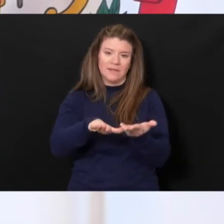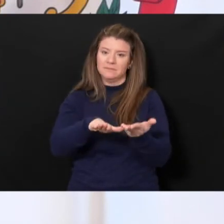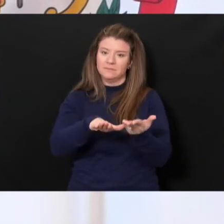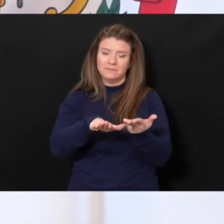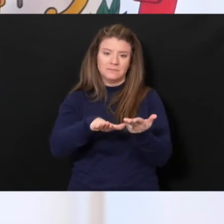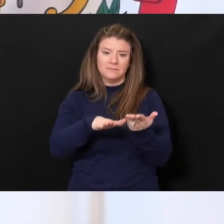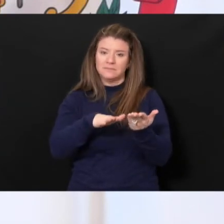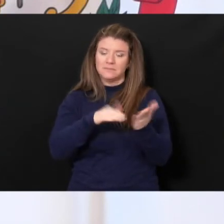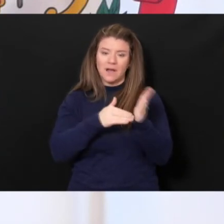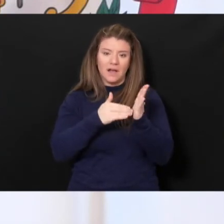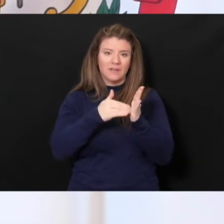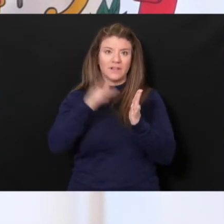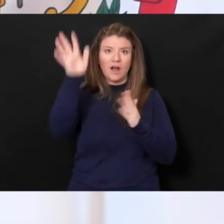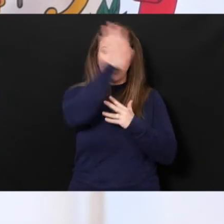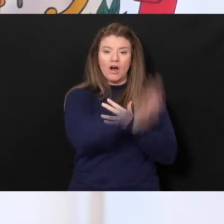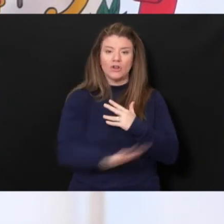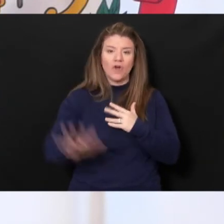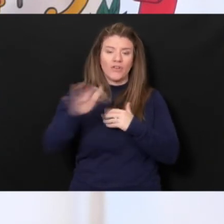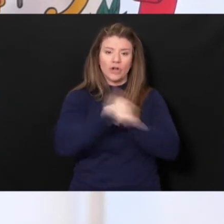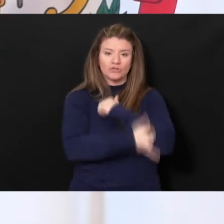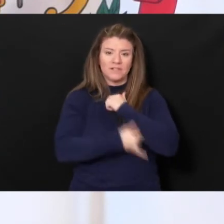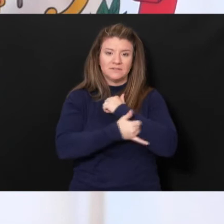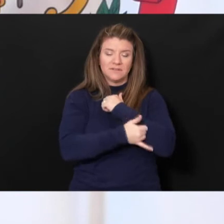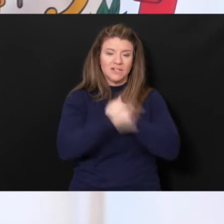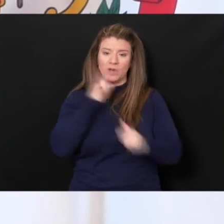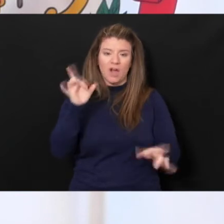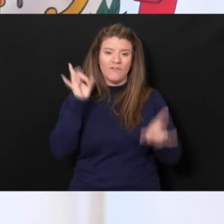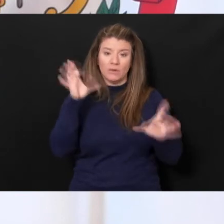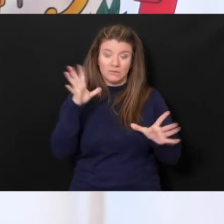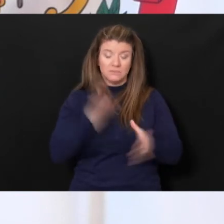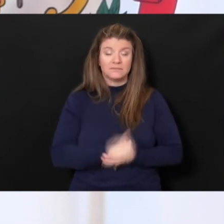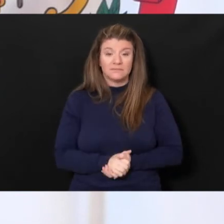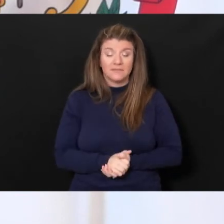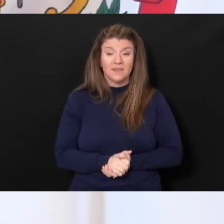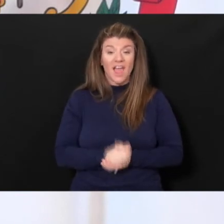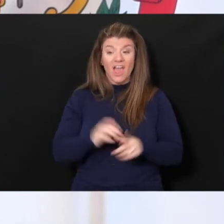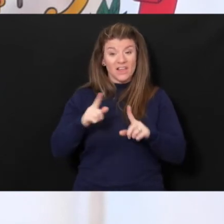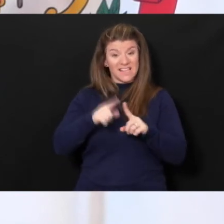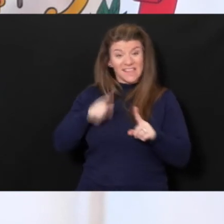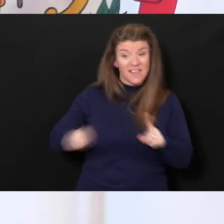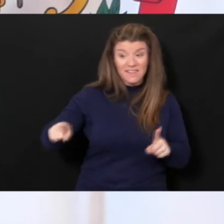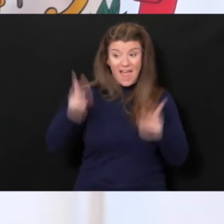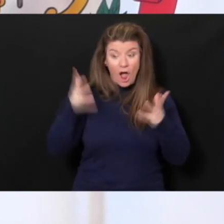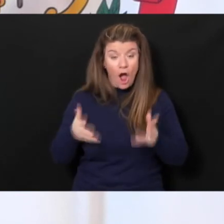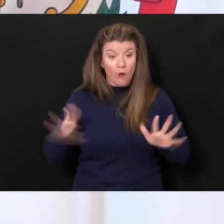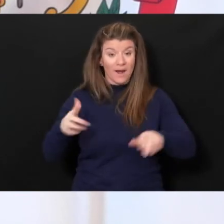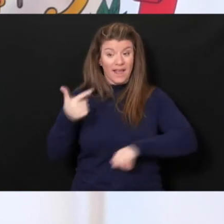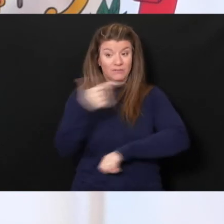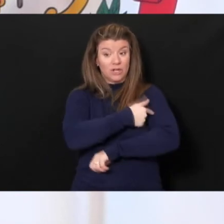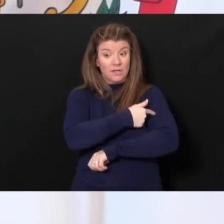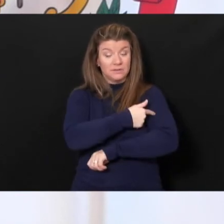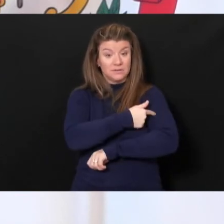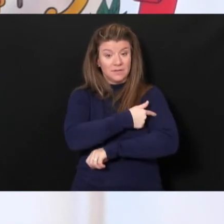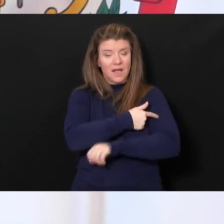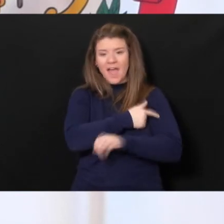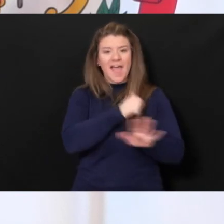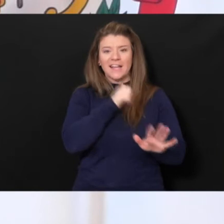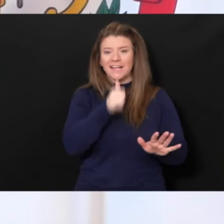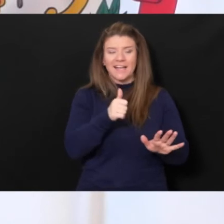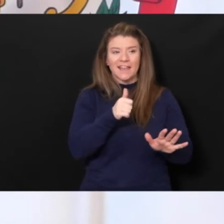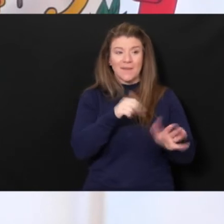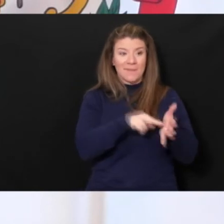across this country, and it's a crying shame. With those people having shots in their arms right now, not only are